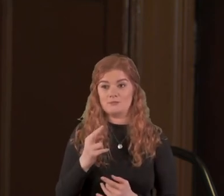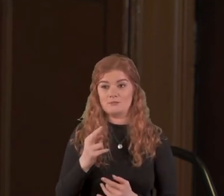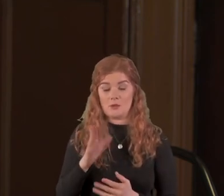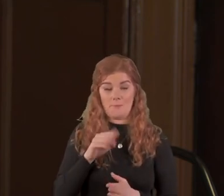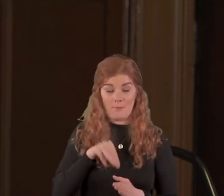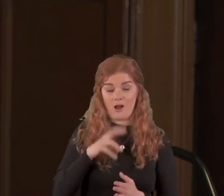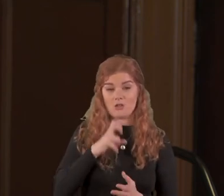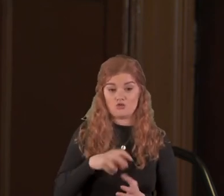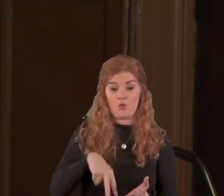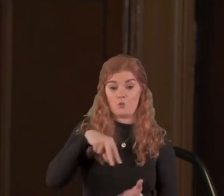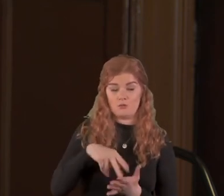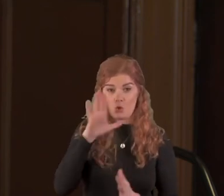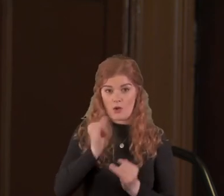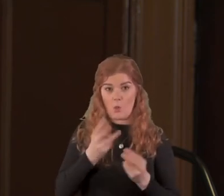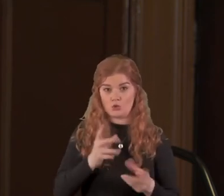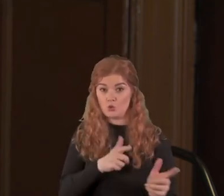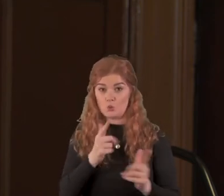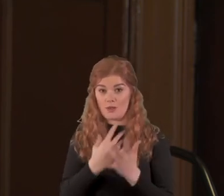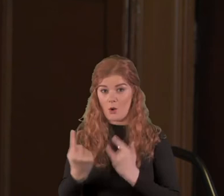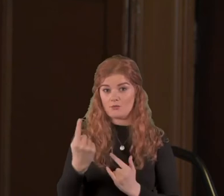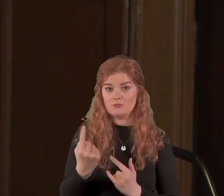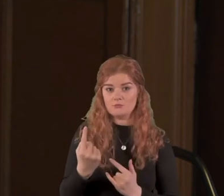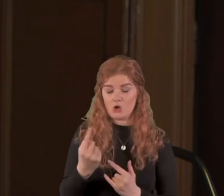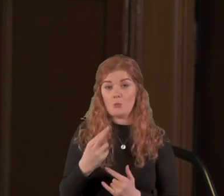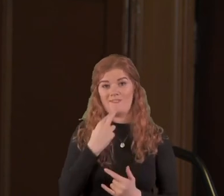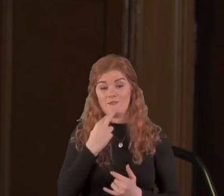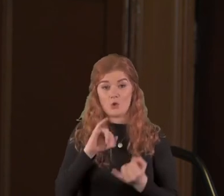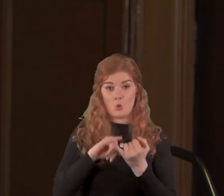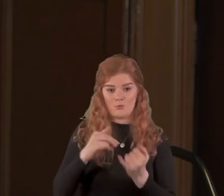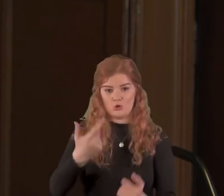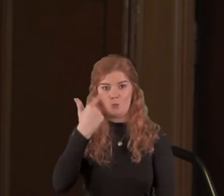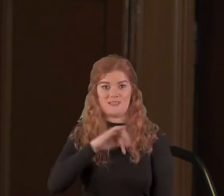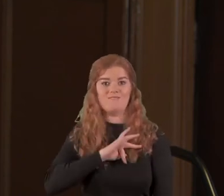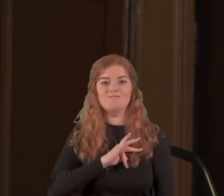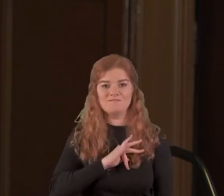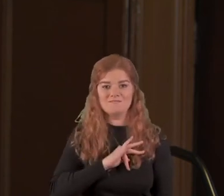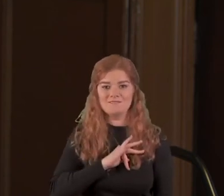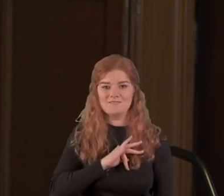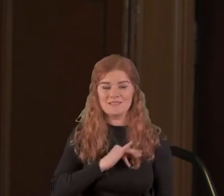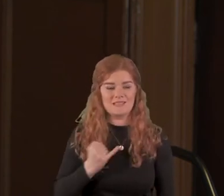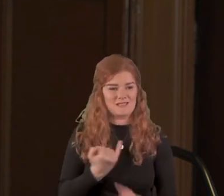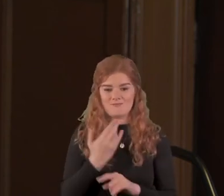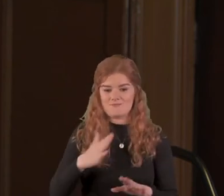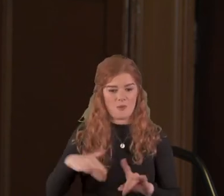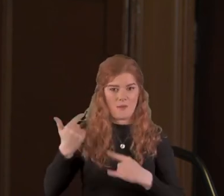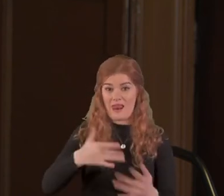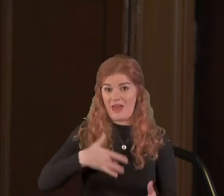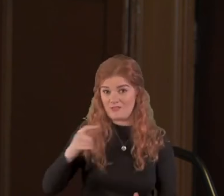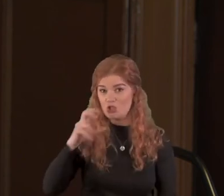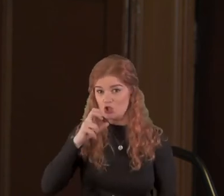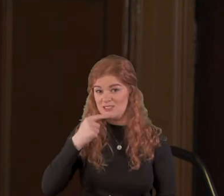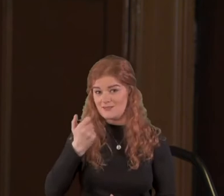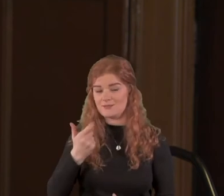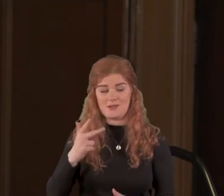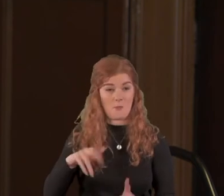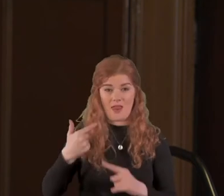Michael Collins rose, looking as if he was going to shoot someone, preferably himself. In all my life, this is Churchill, I think, in all my